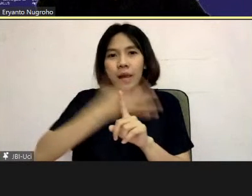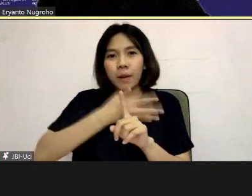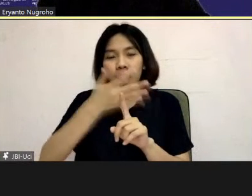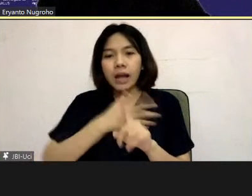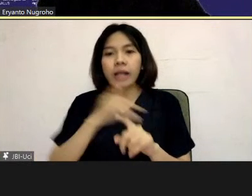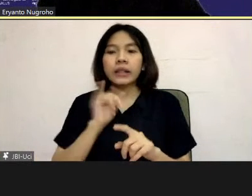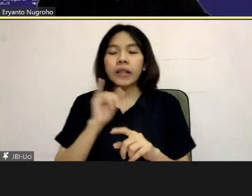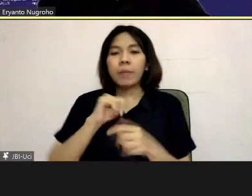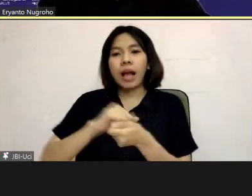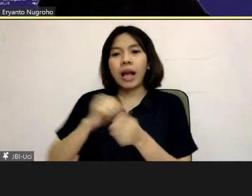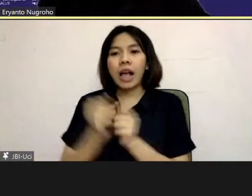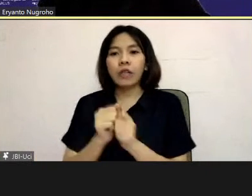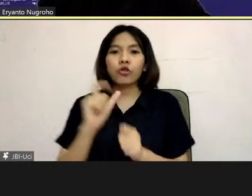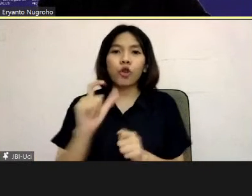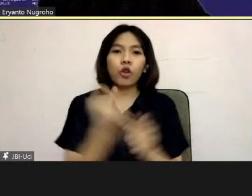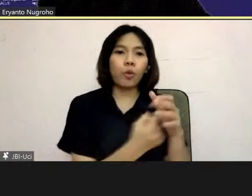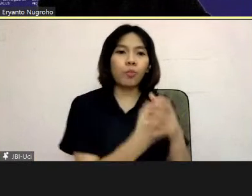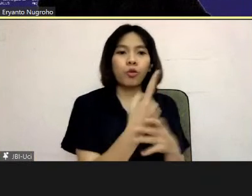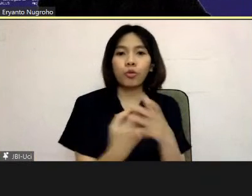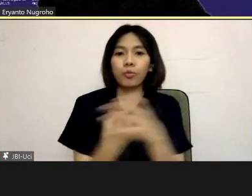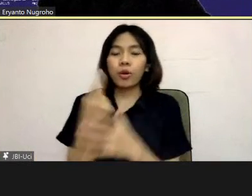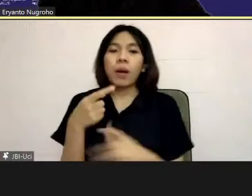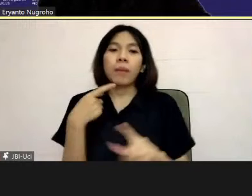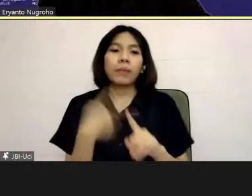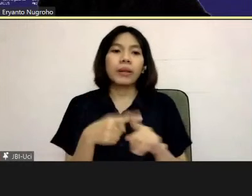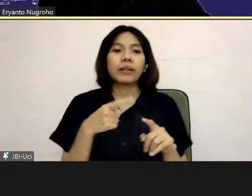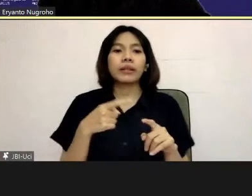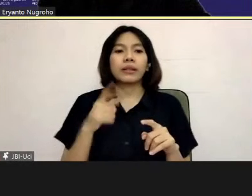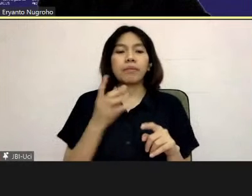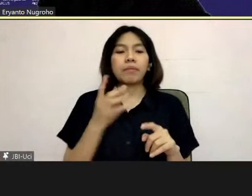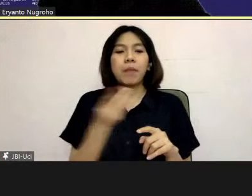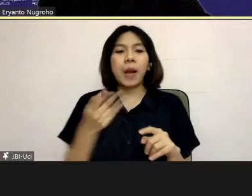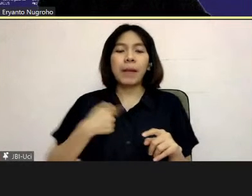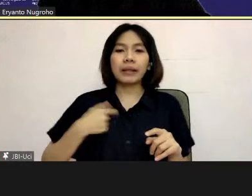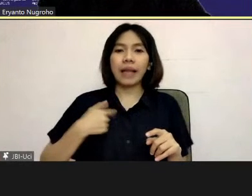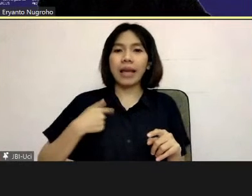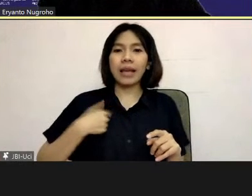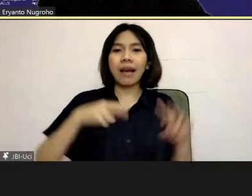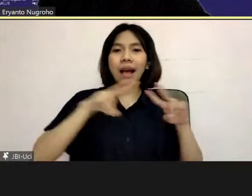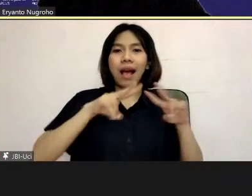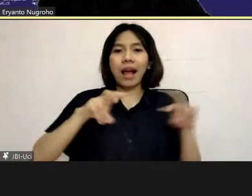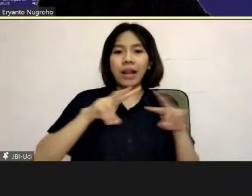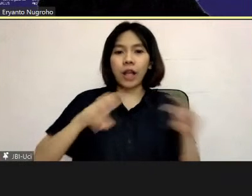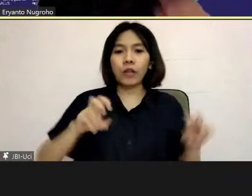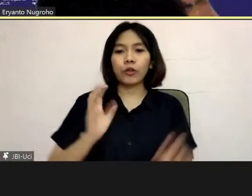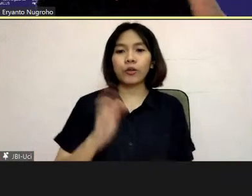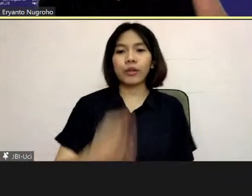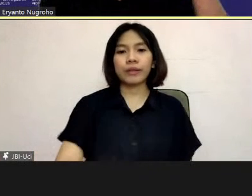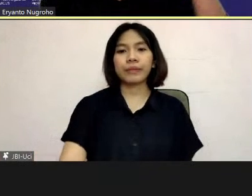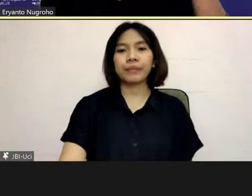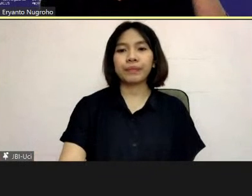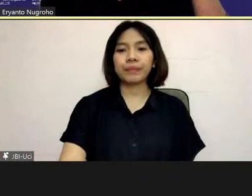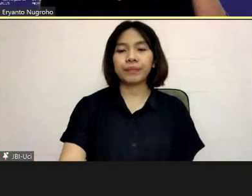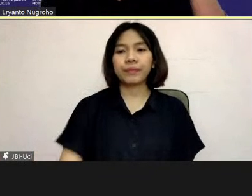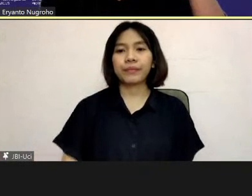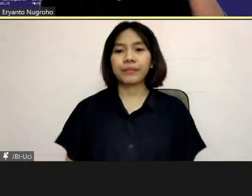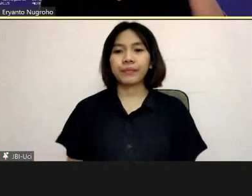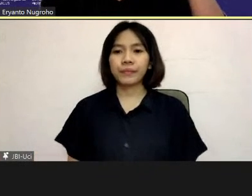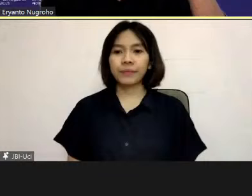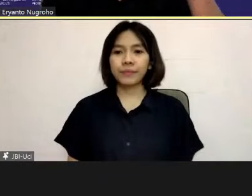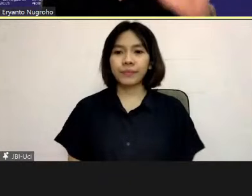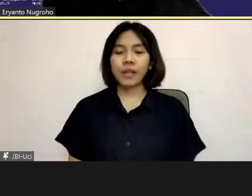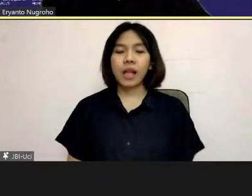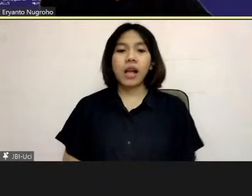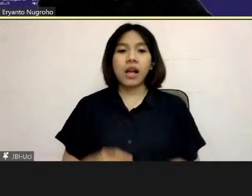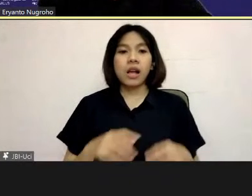this presentation. Since the draft document of this policy issues is in English, so I will try